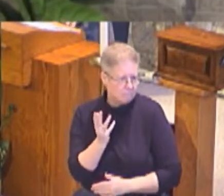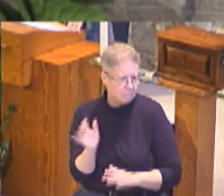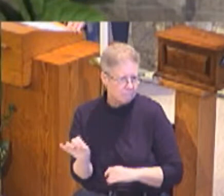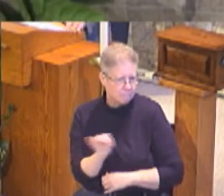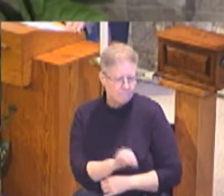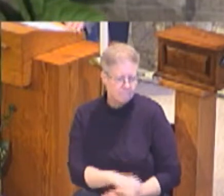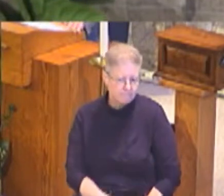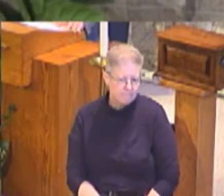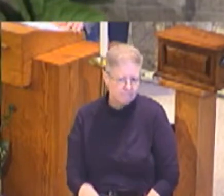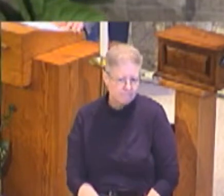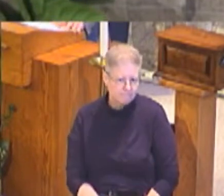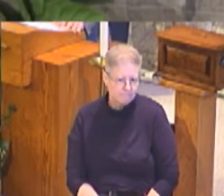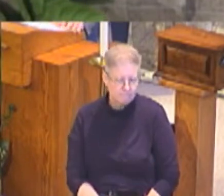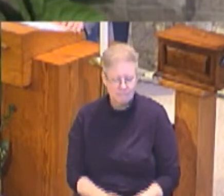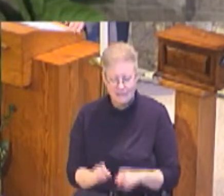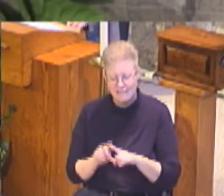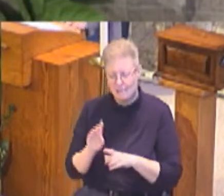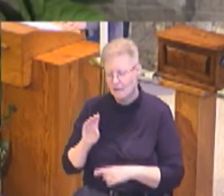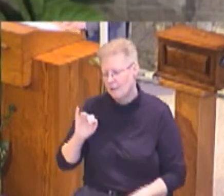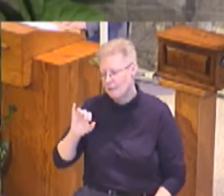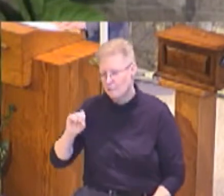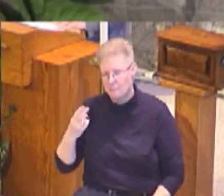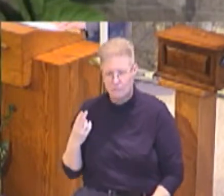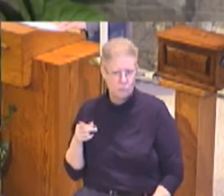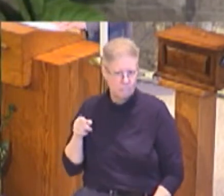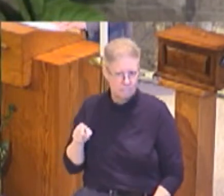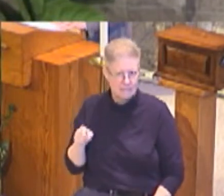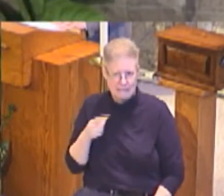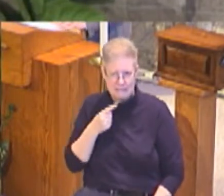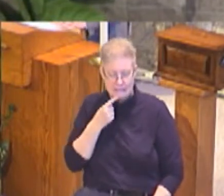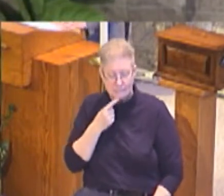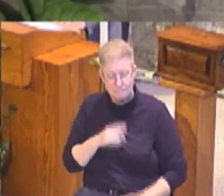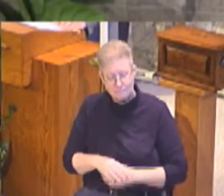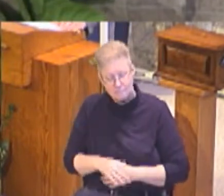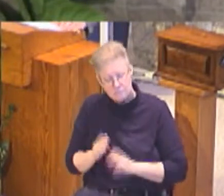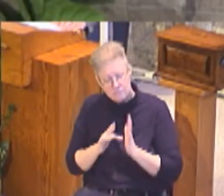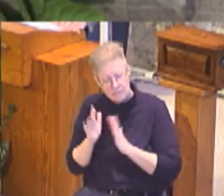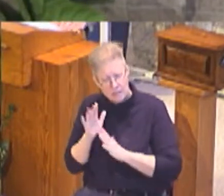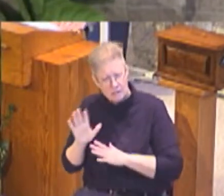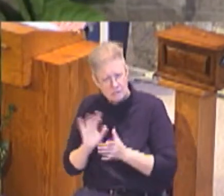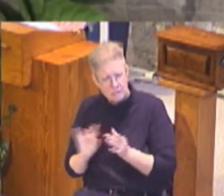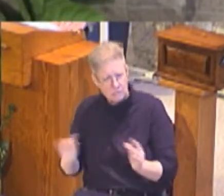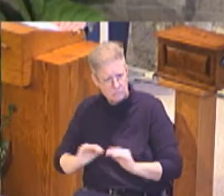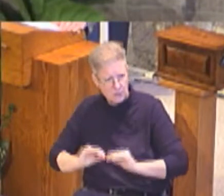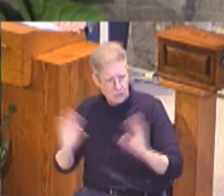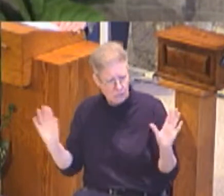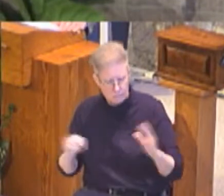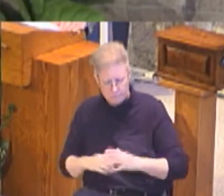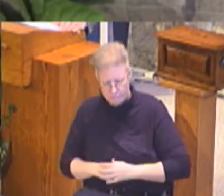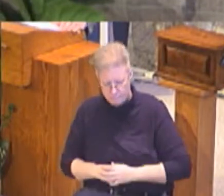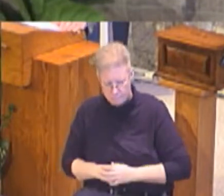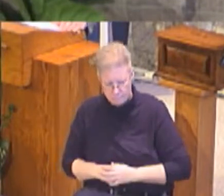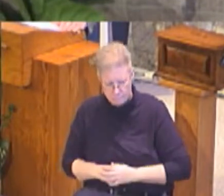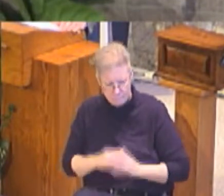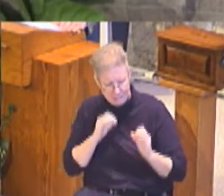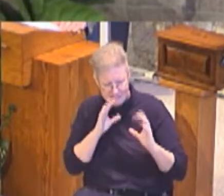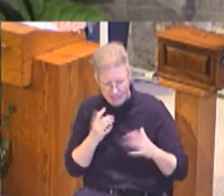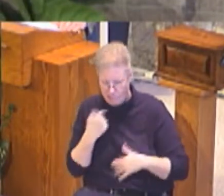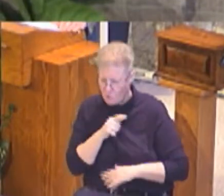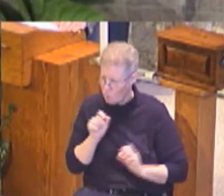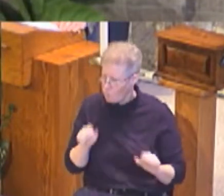As Bishop Spong said, the message of Jesus is very clear. There is absolutely nothing that we can